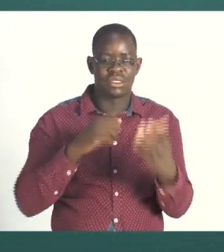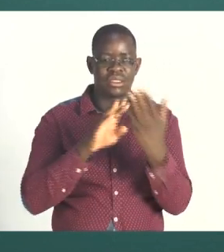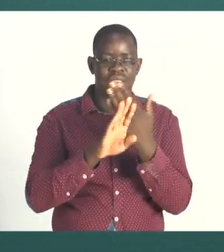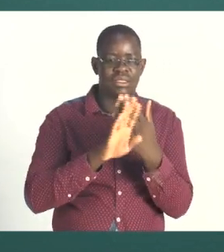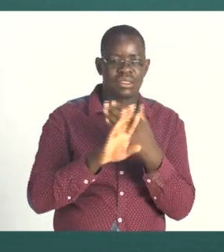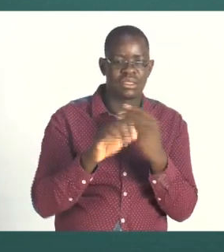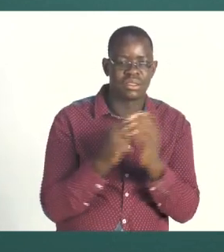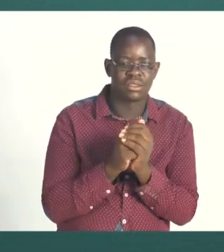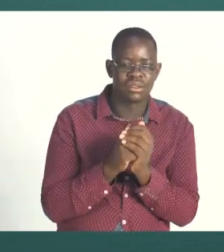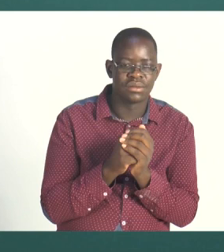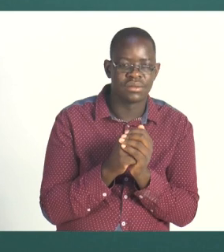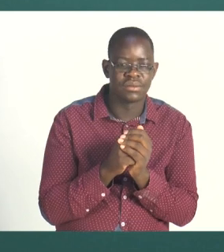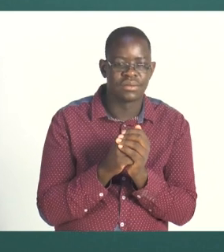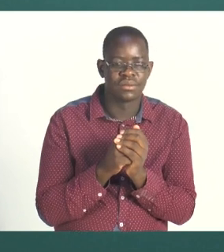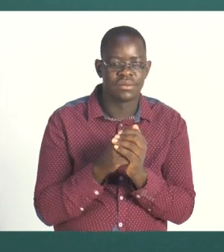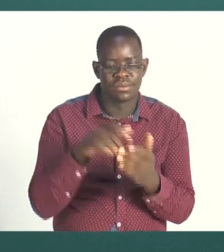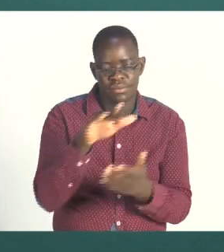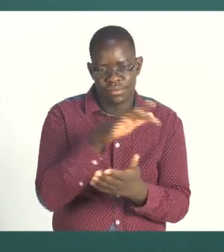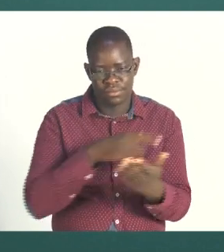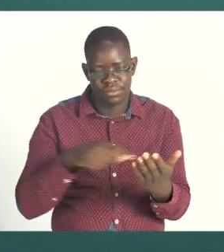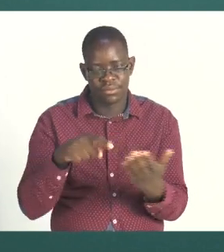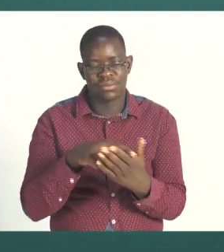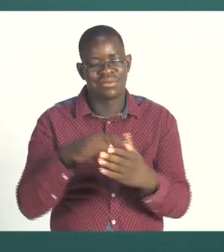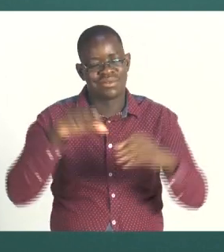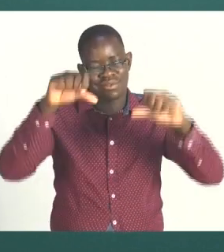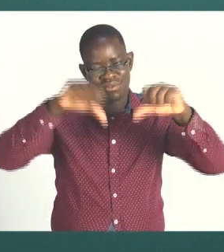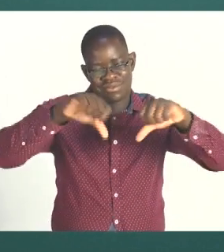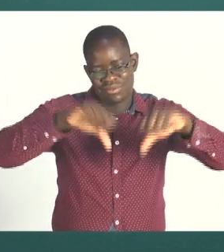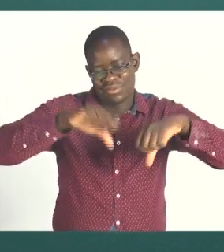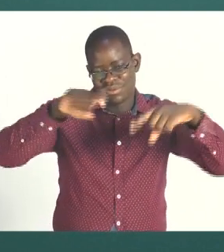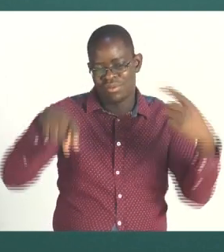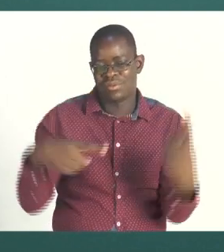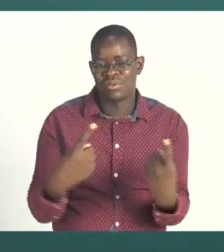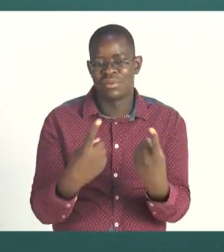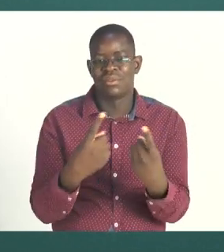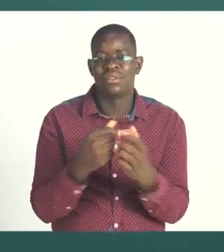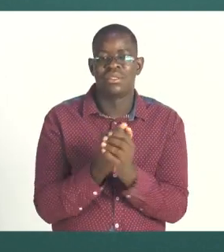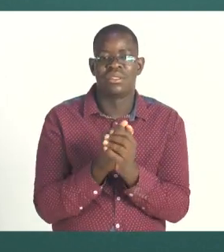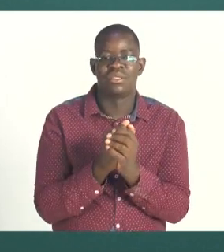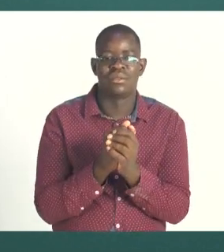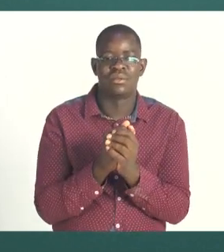The disadvantage is rotational grazing can be financially costly.